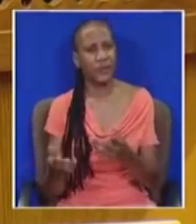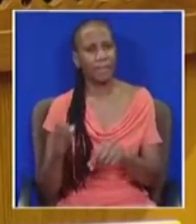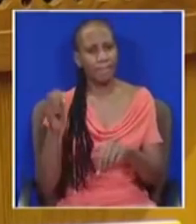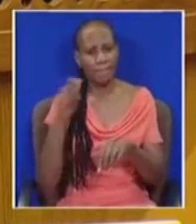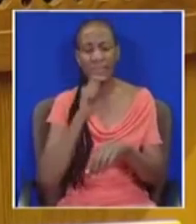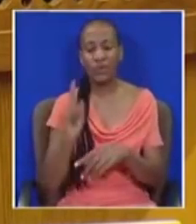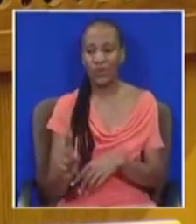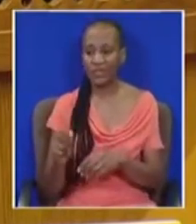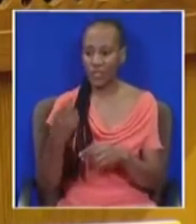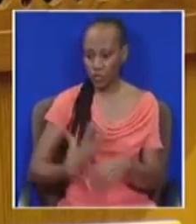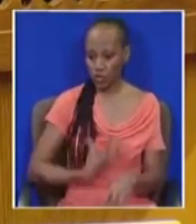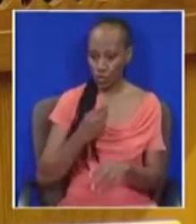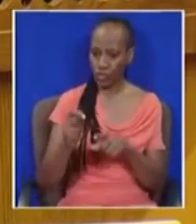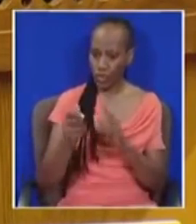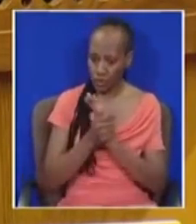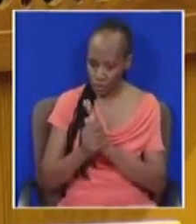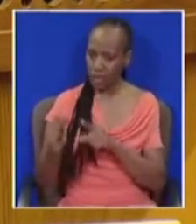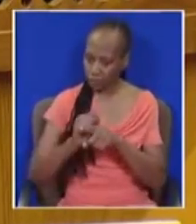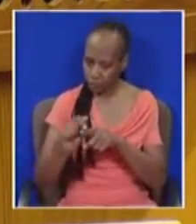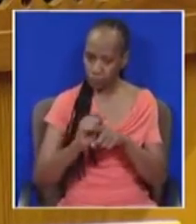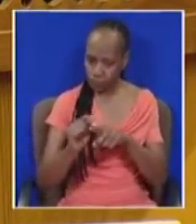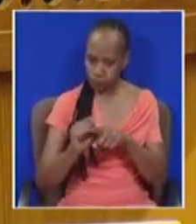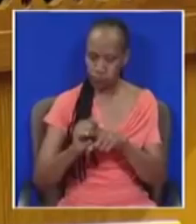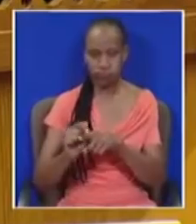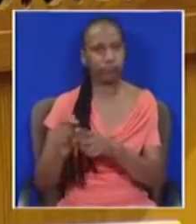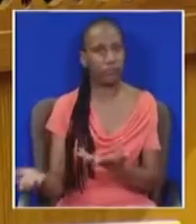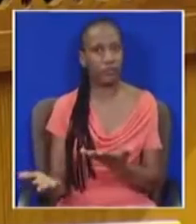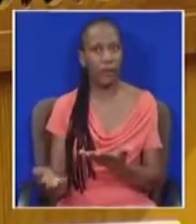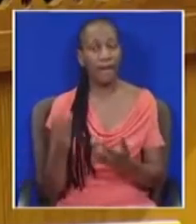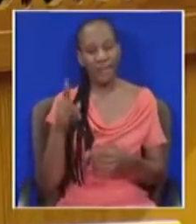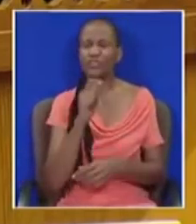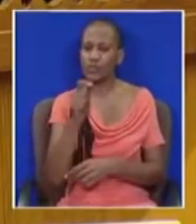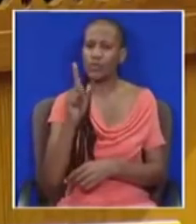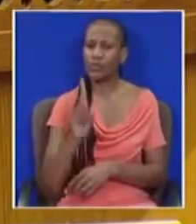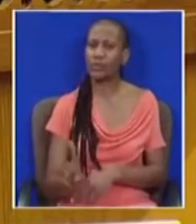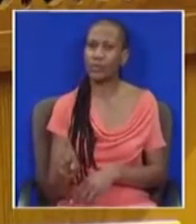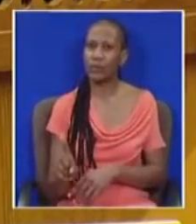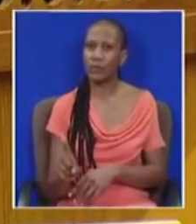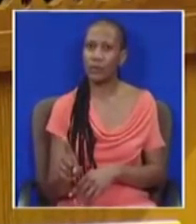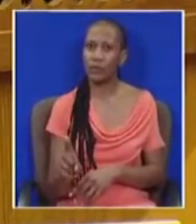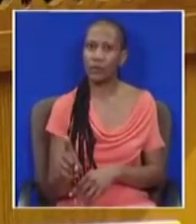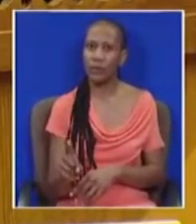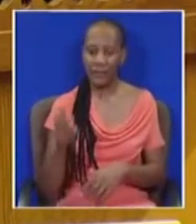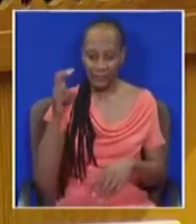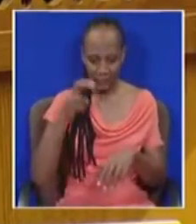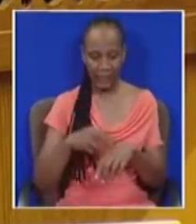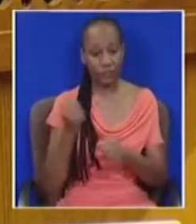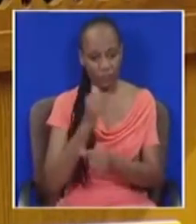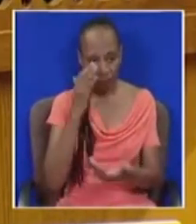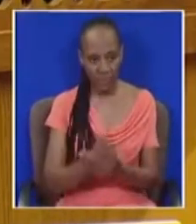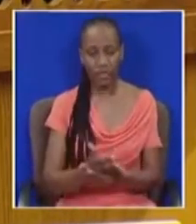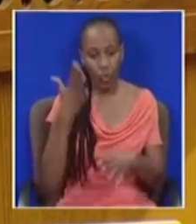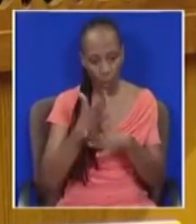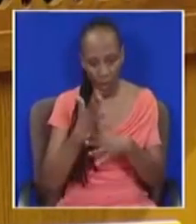our young people and prepare them for the world of work. But the fact remains, we have to create meaningful work for